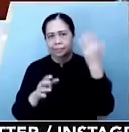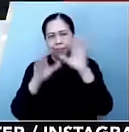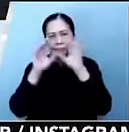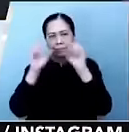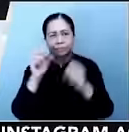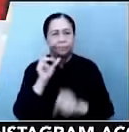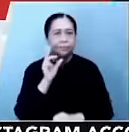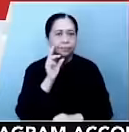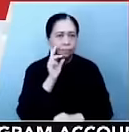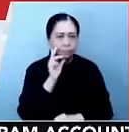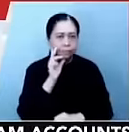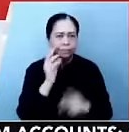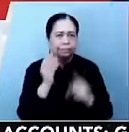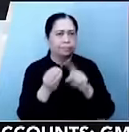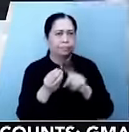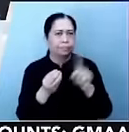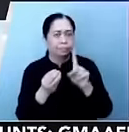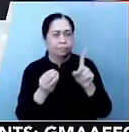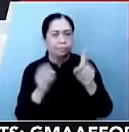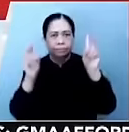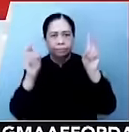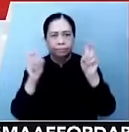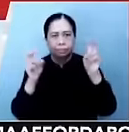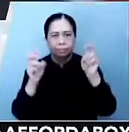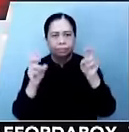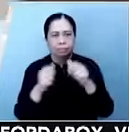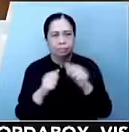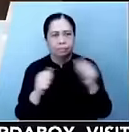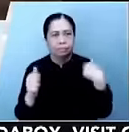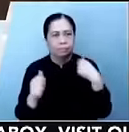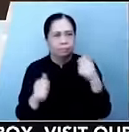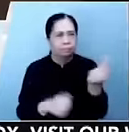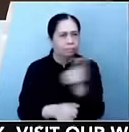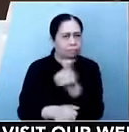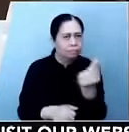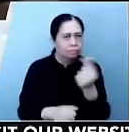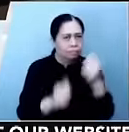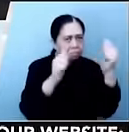Duterte kaugnay ng umano'y kontrobersyal na gentleman's agreement nila